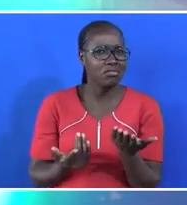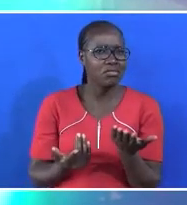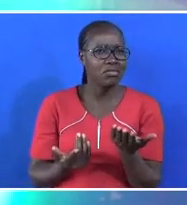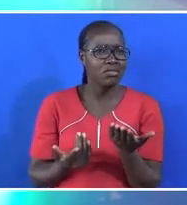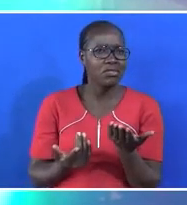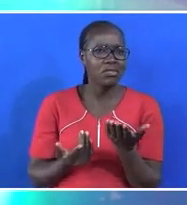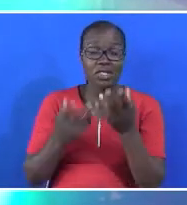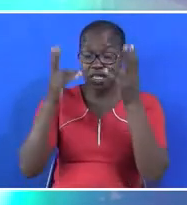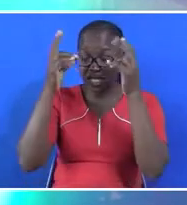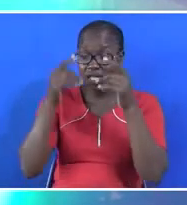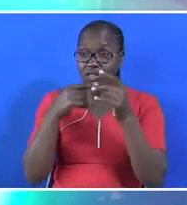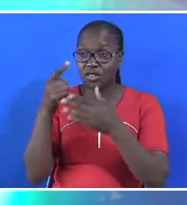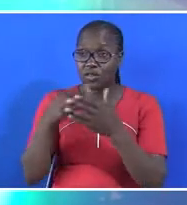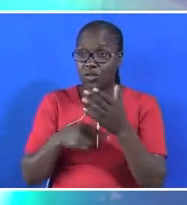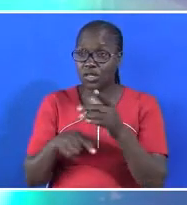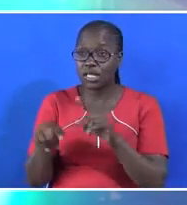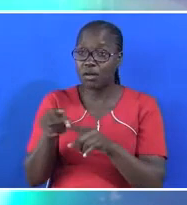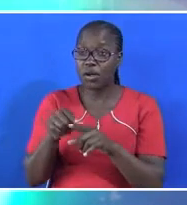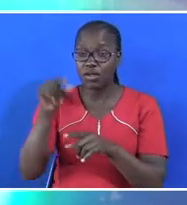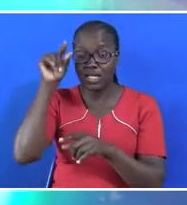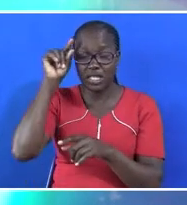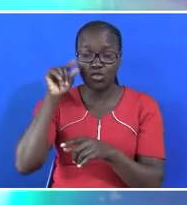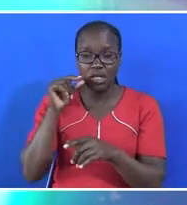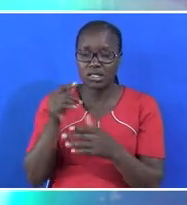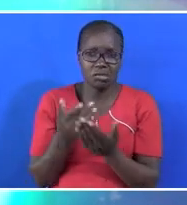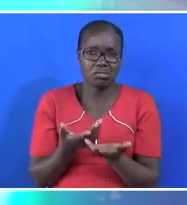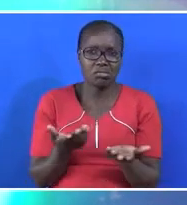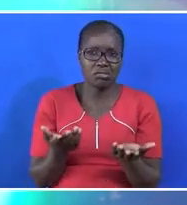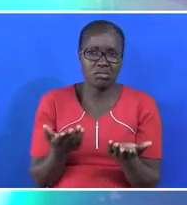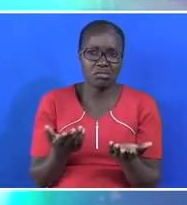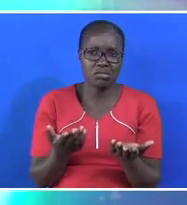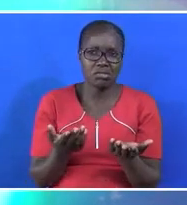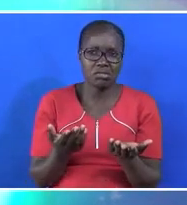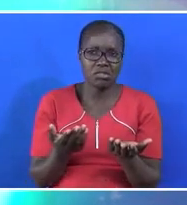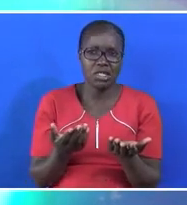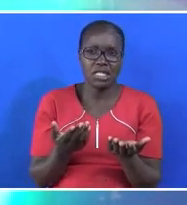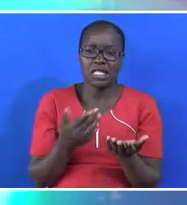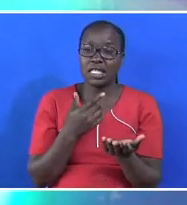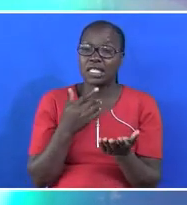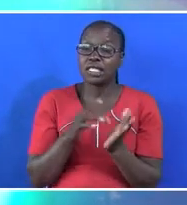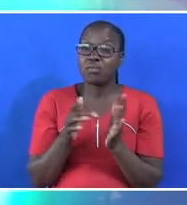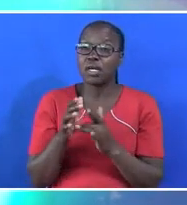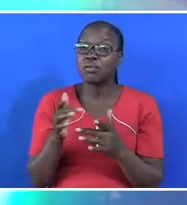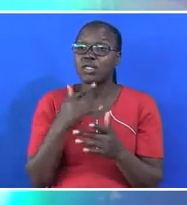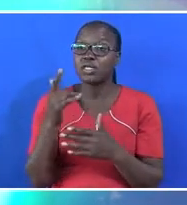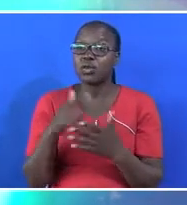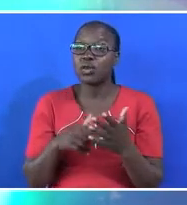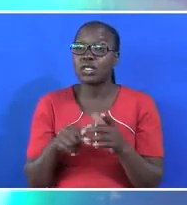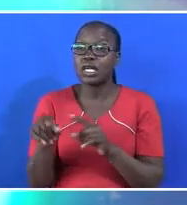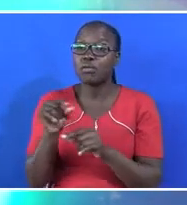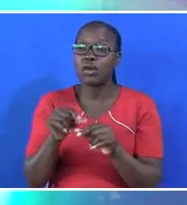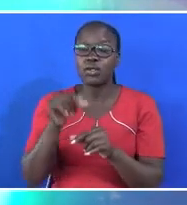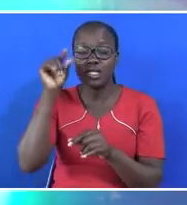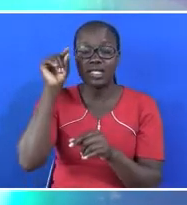devil say about sexuality? What does the Bible say about your gender?